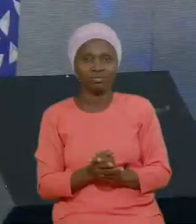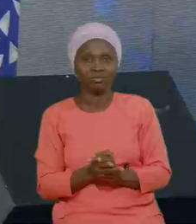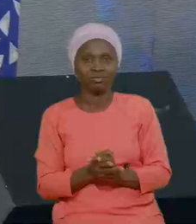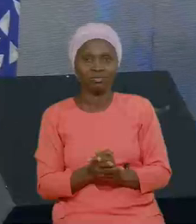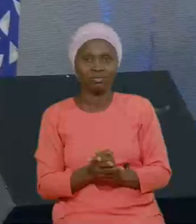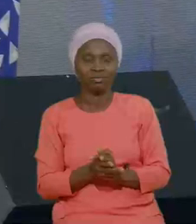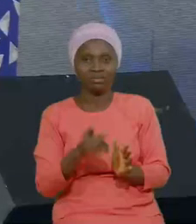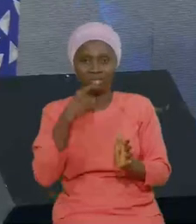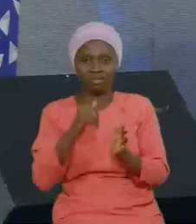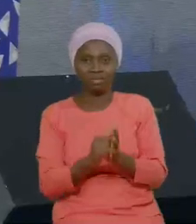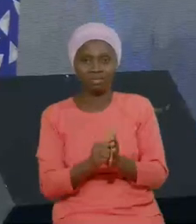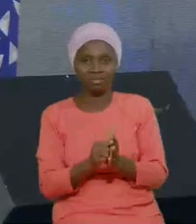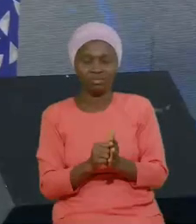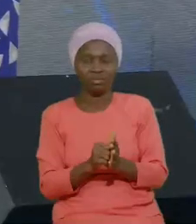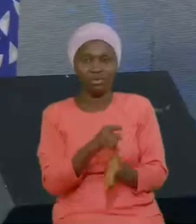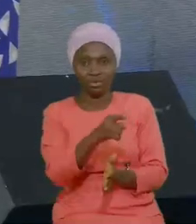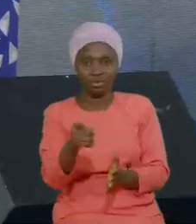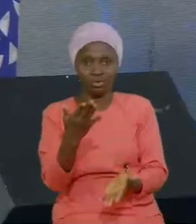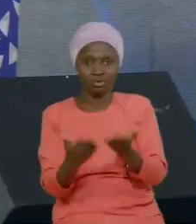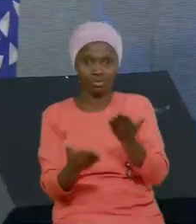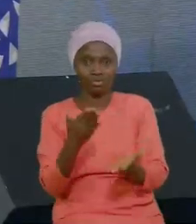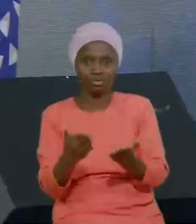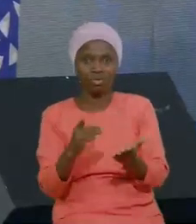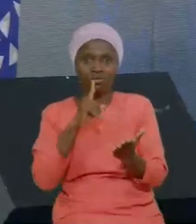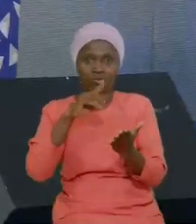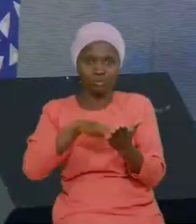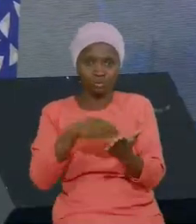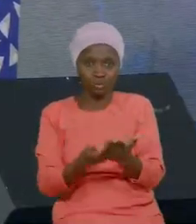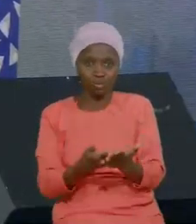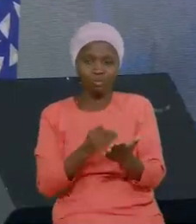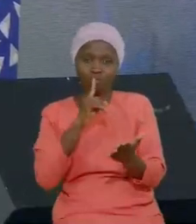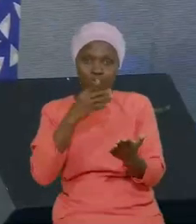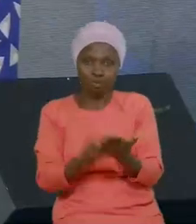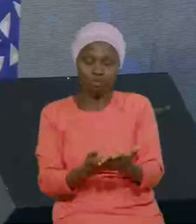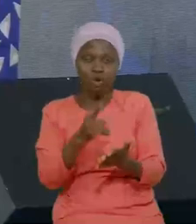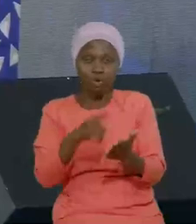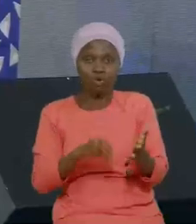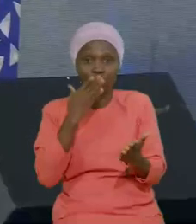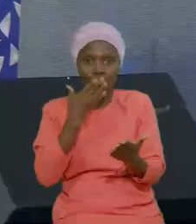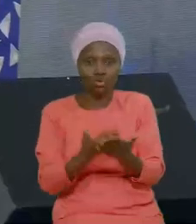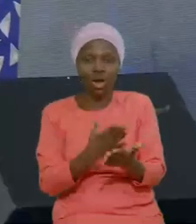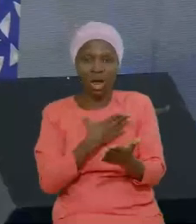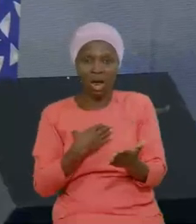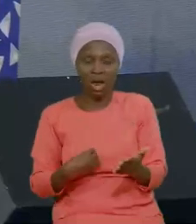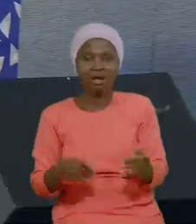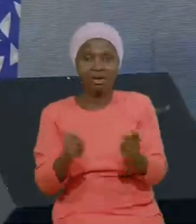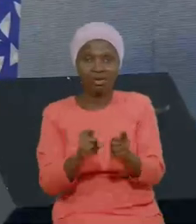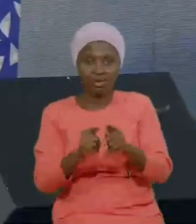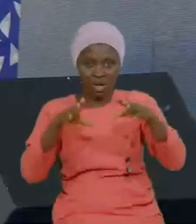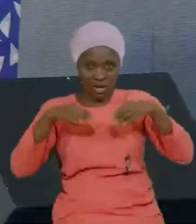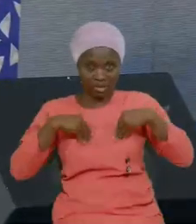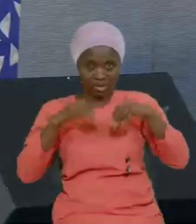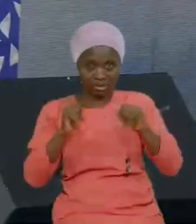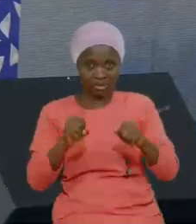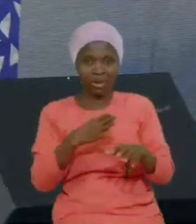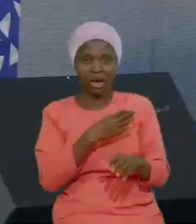It says that ye may prove what is that good and also acceptable and